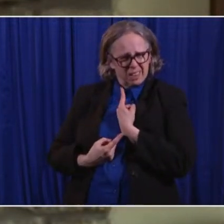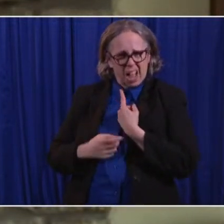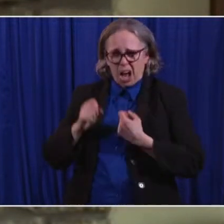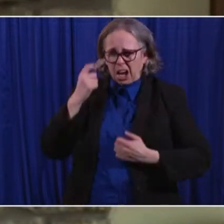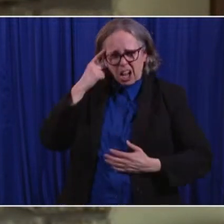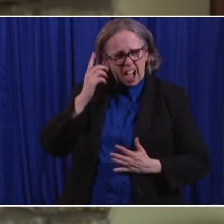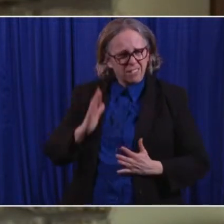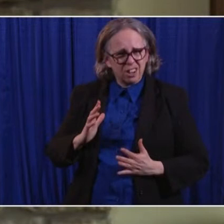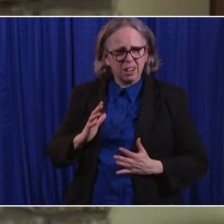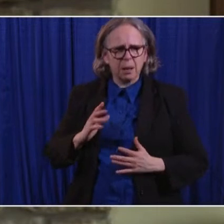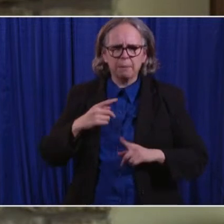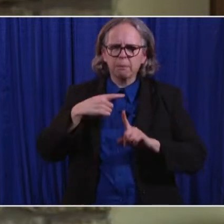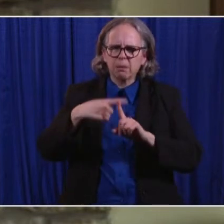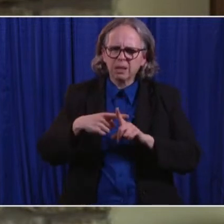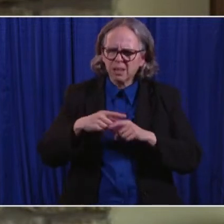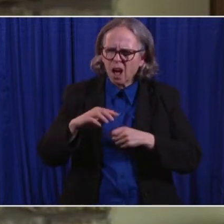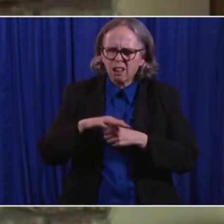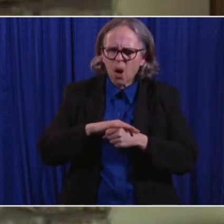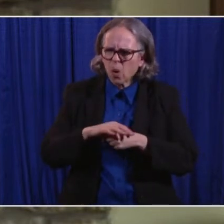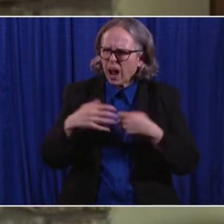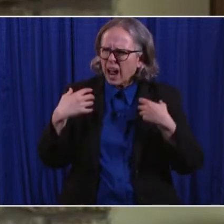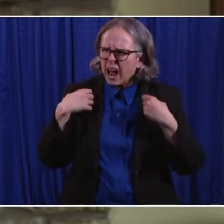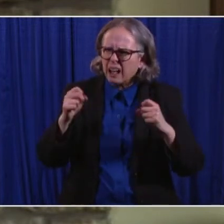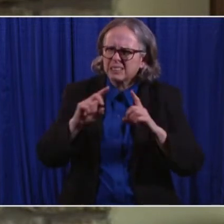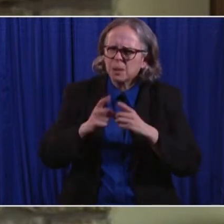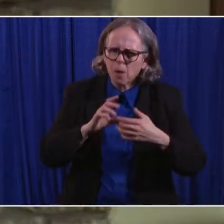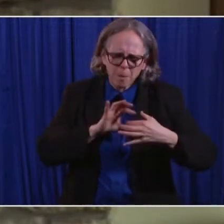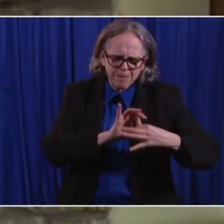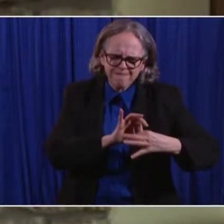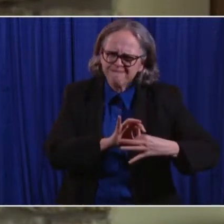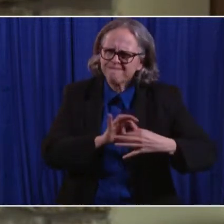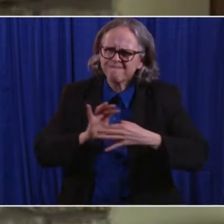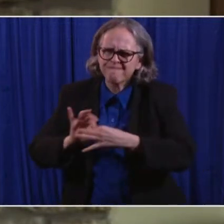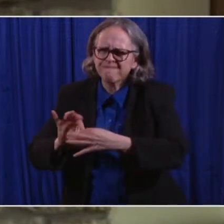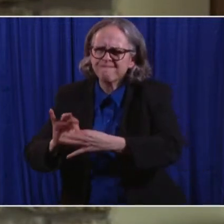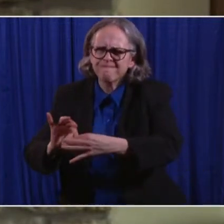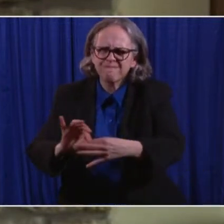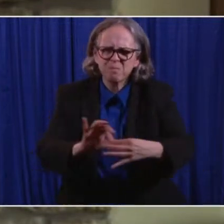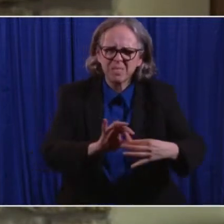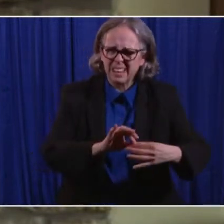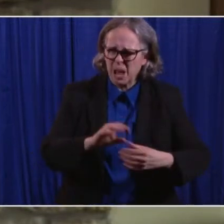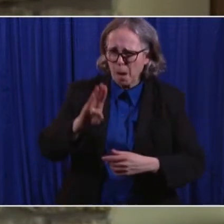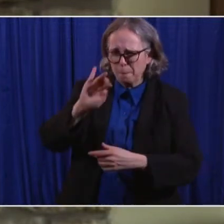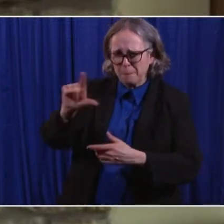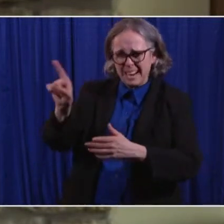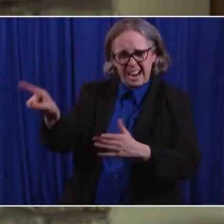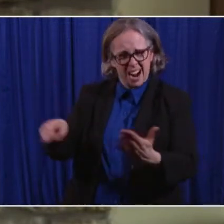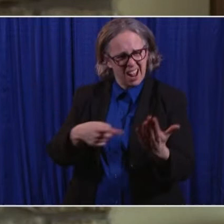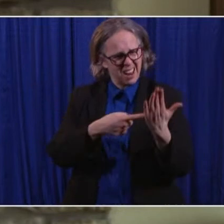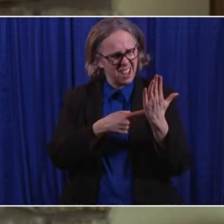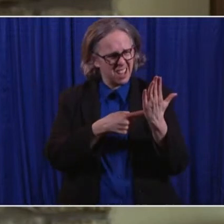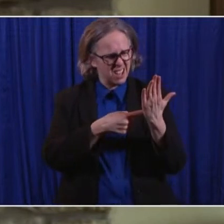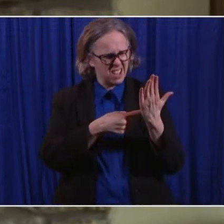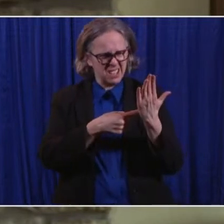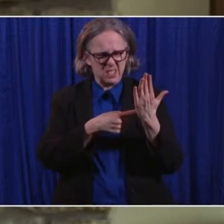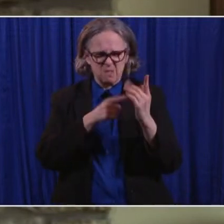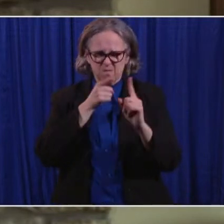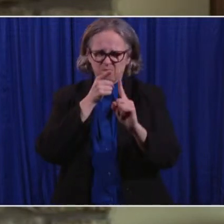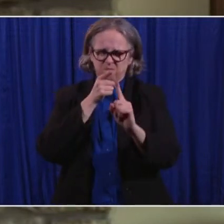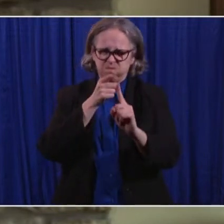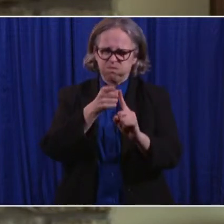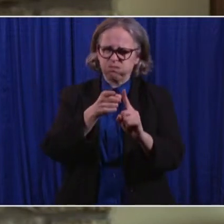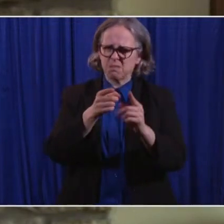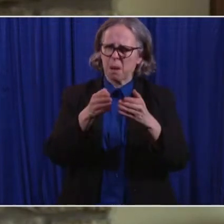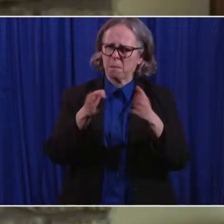heart of the ability of public health in the state, local officials, to keep the people of the